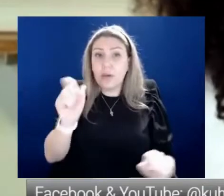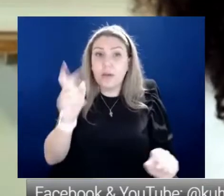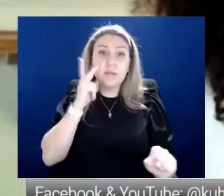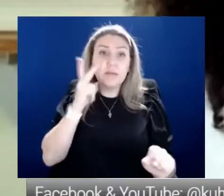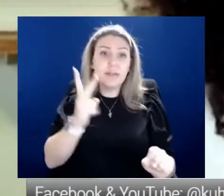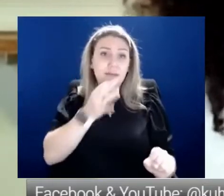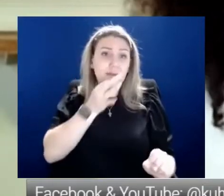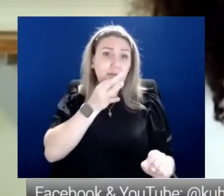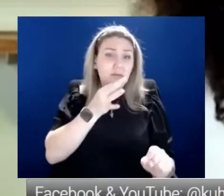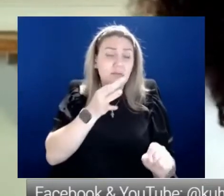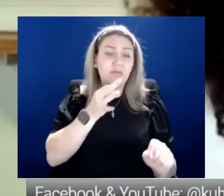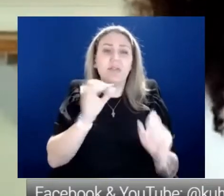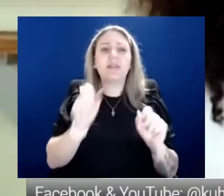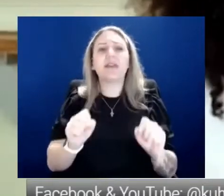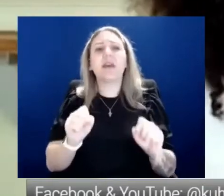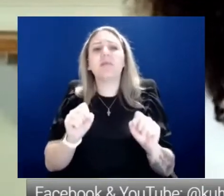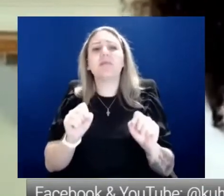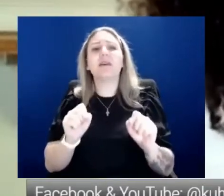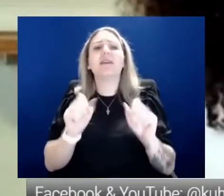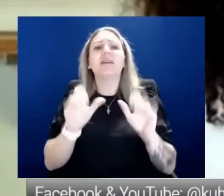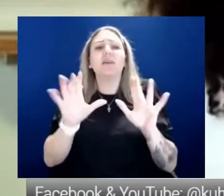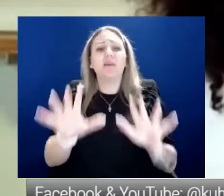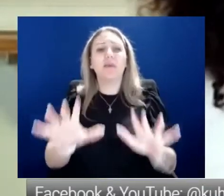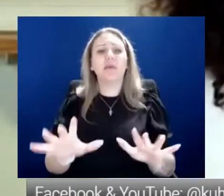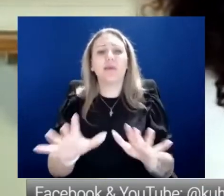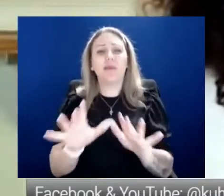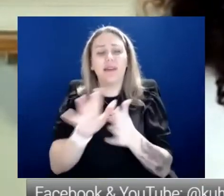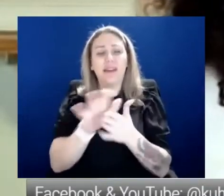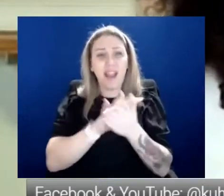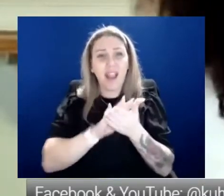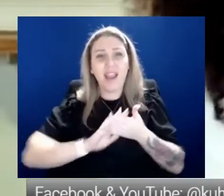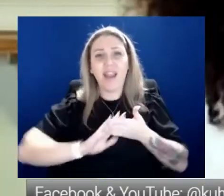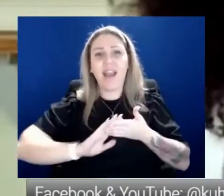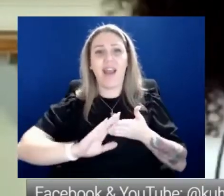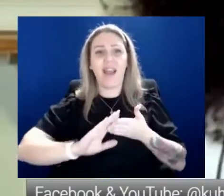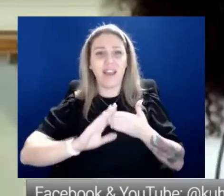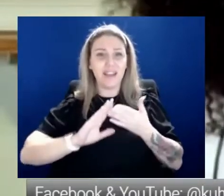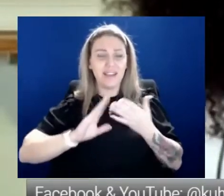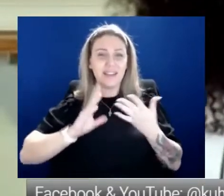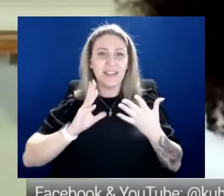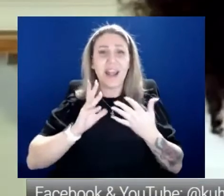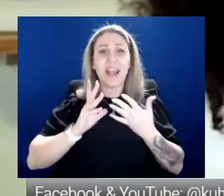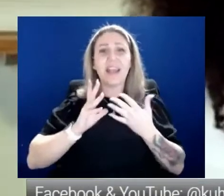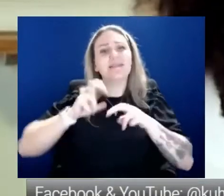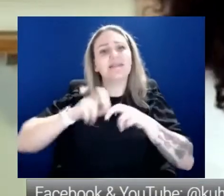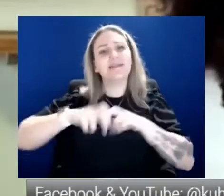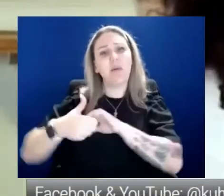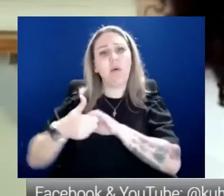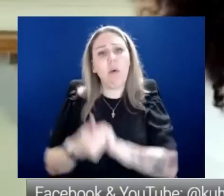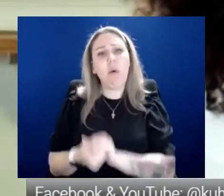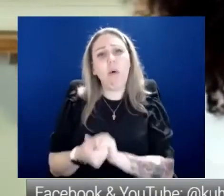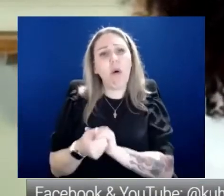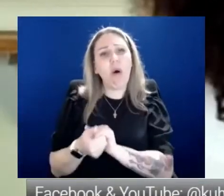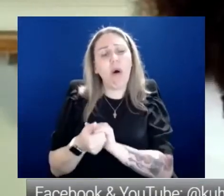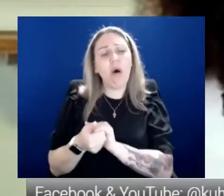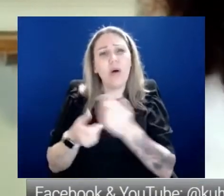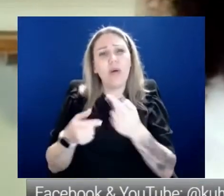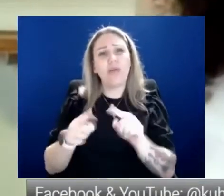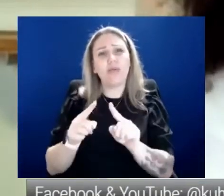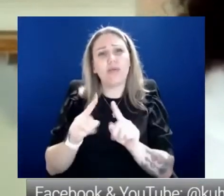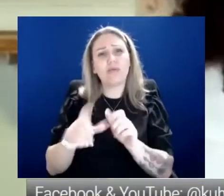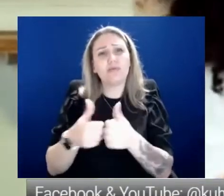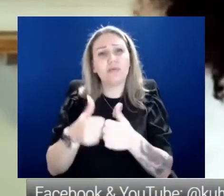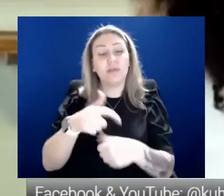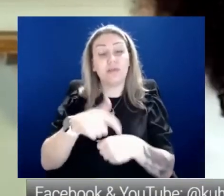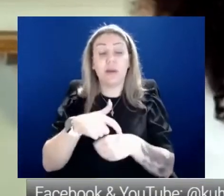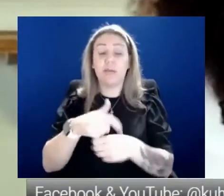going to be gentle and kind and thorough and sit and hold your hand through a hard time is really helpful. And I'm glad